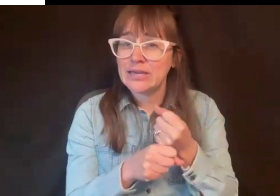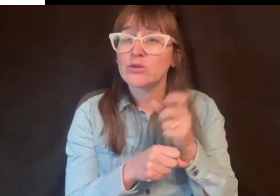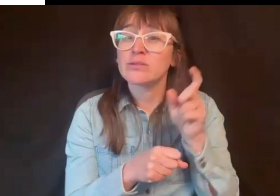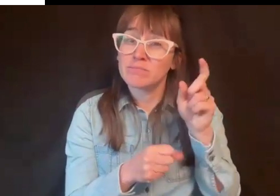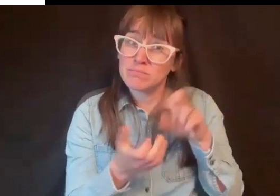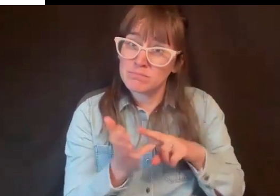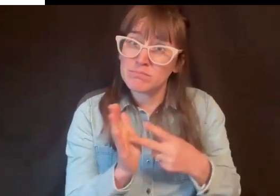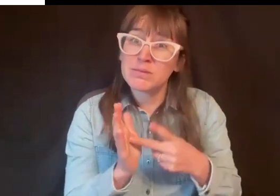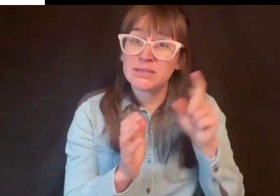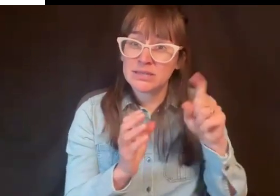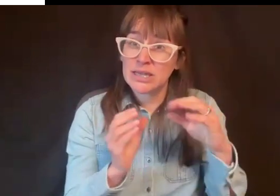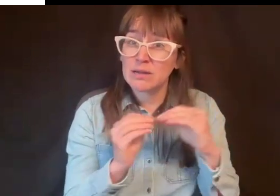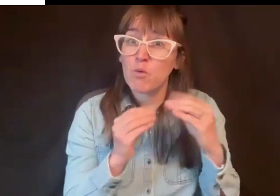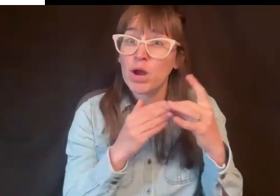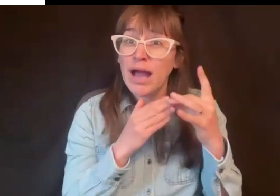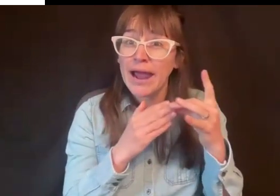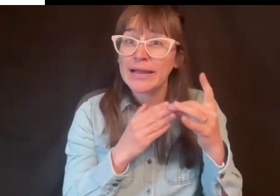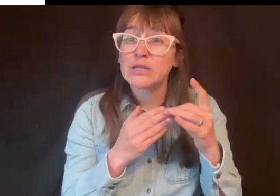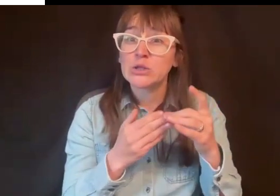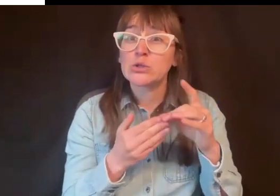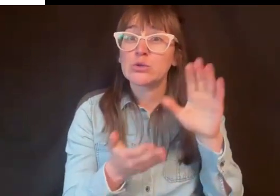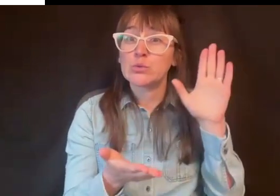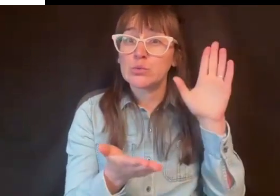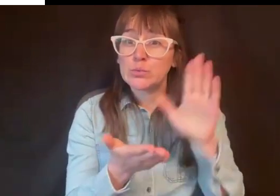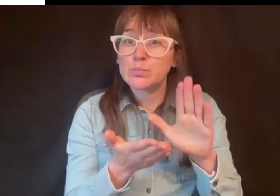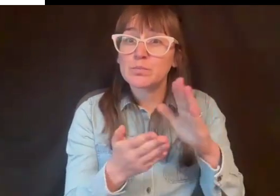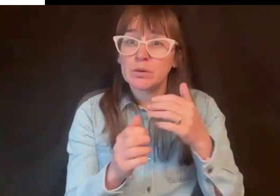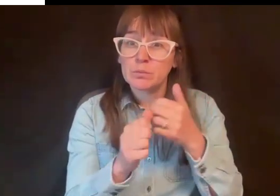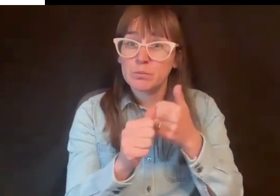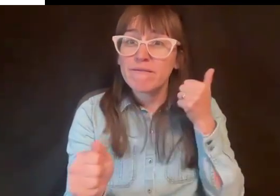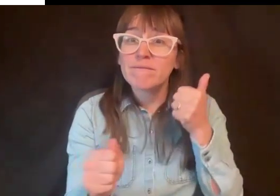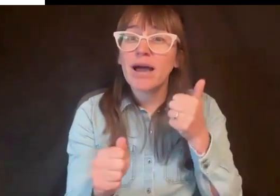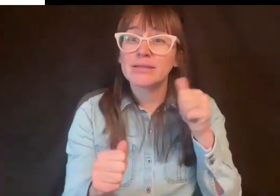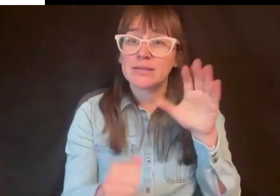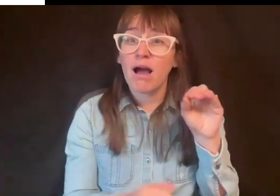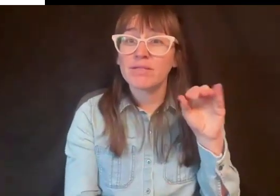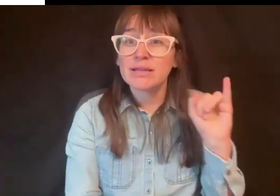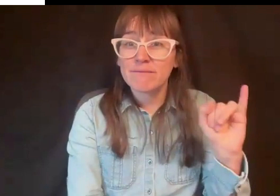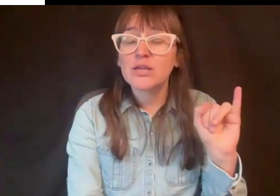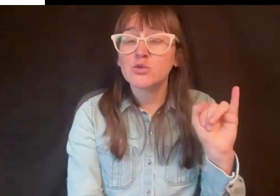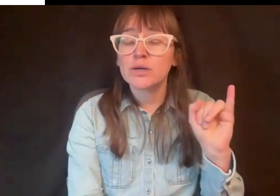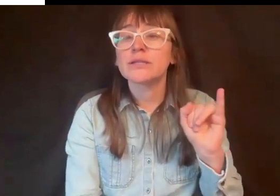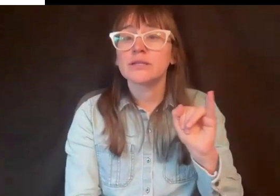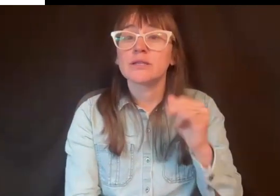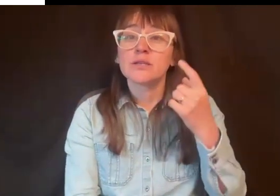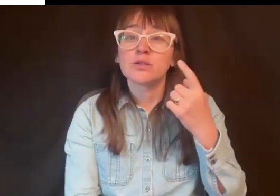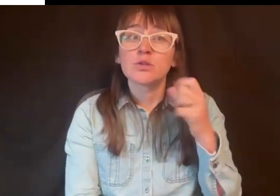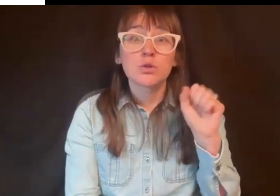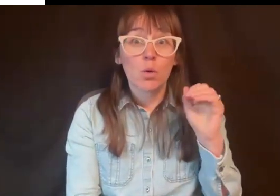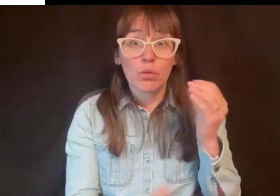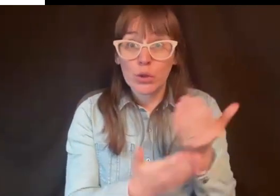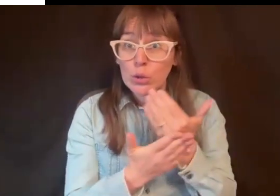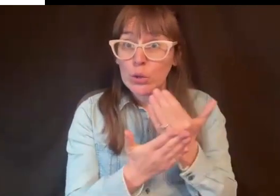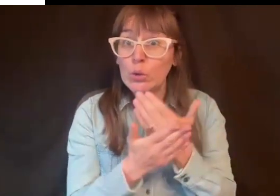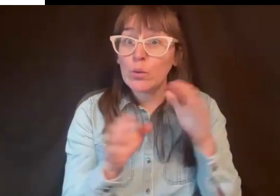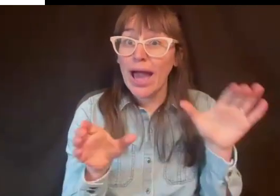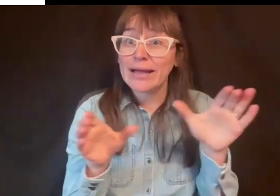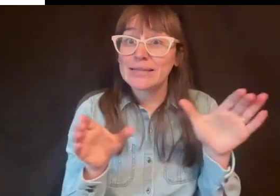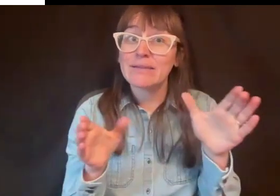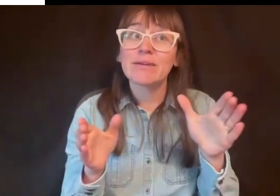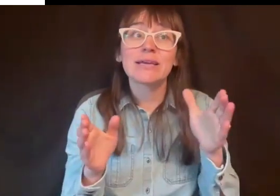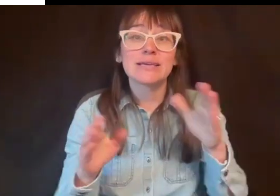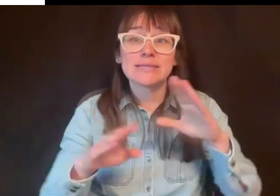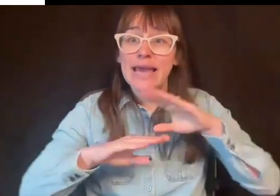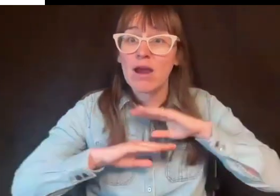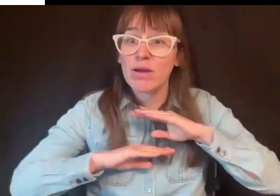additional guidance on preventing and mitigating conflict of interest so they may engage in the new activities and carry out the objectives